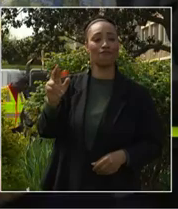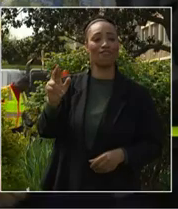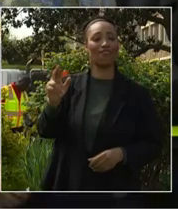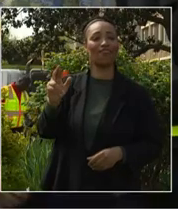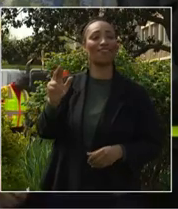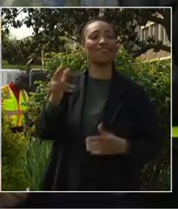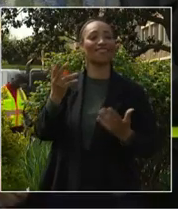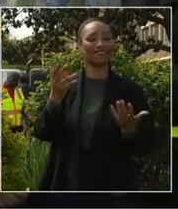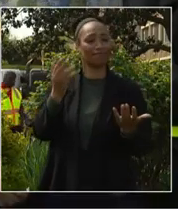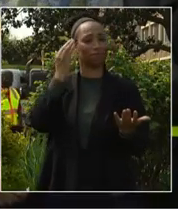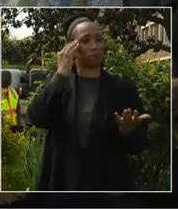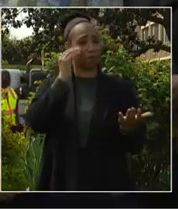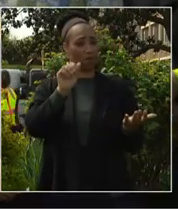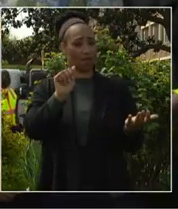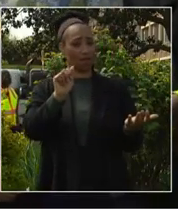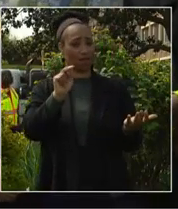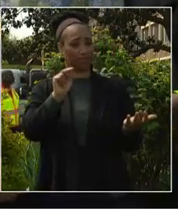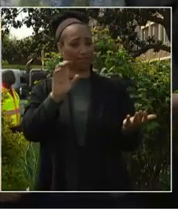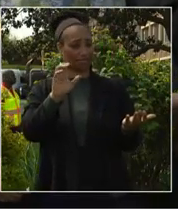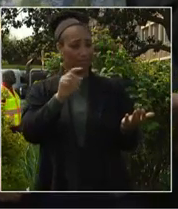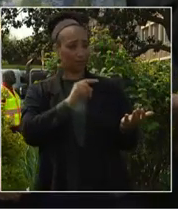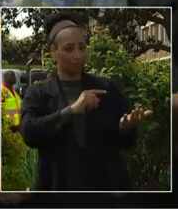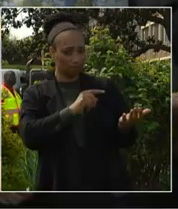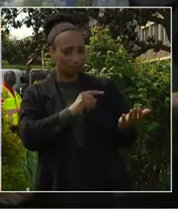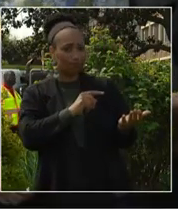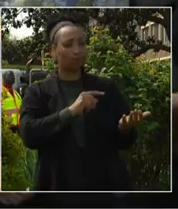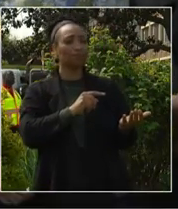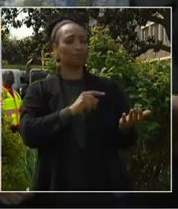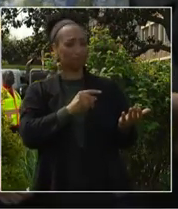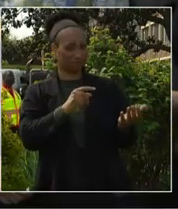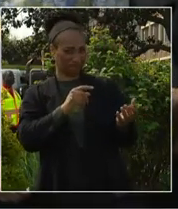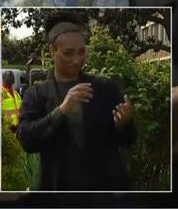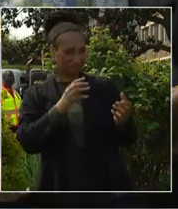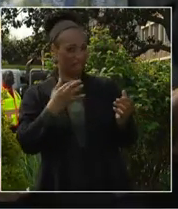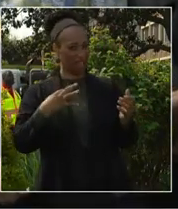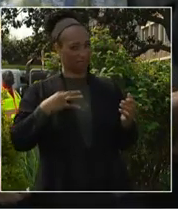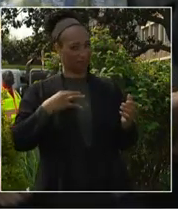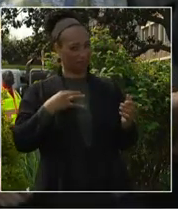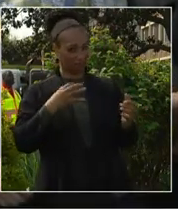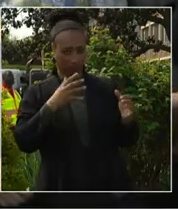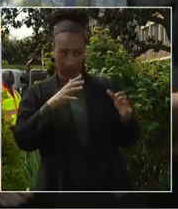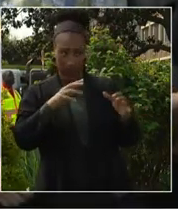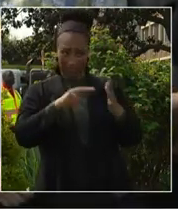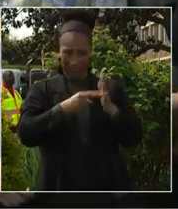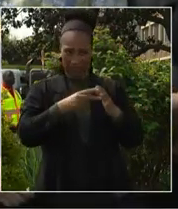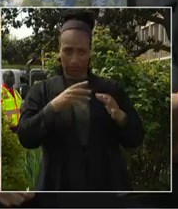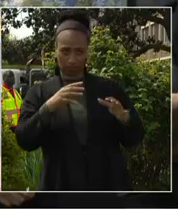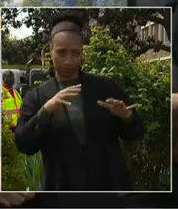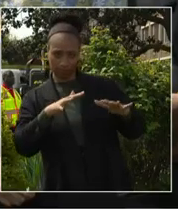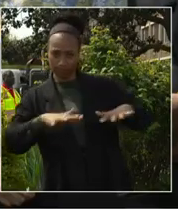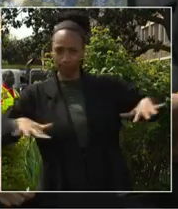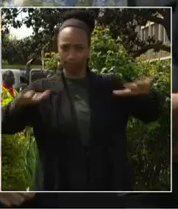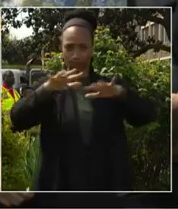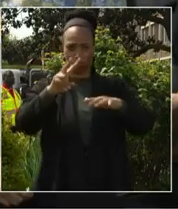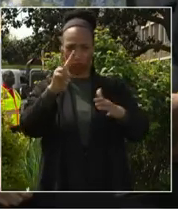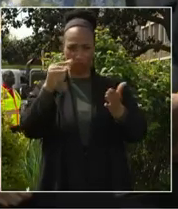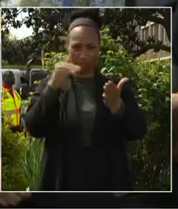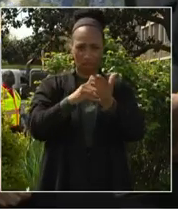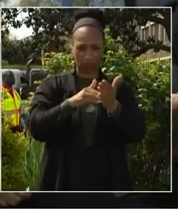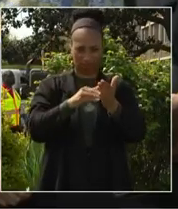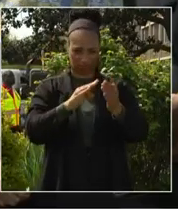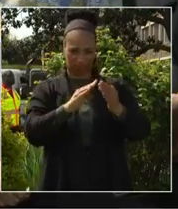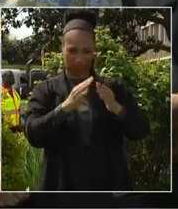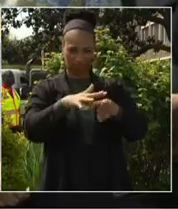one representing 2,000 neighbors to advise the mayor and the council and all of